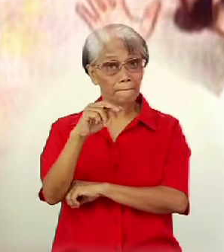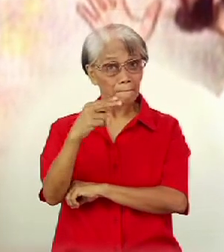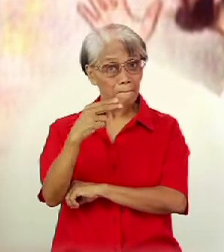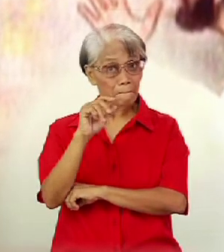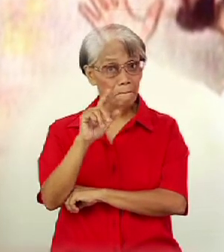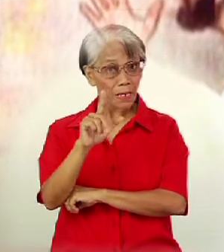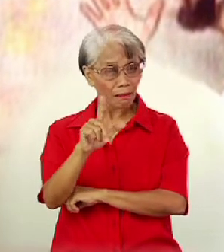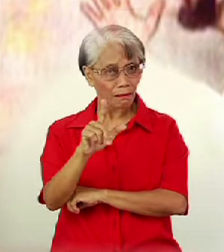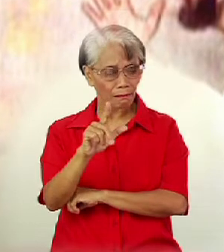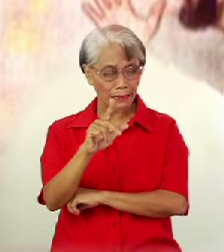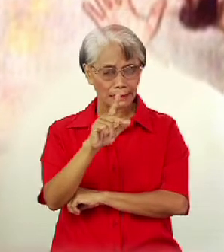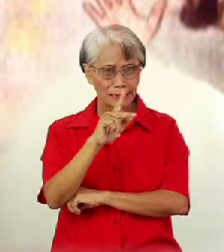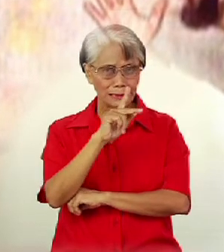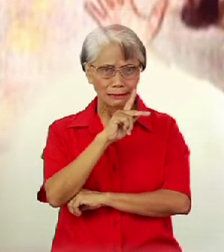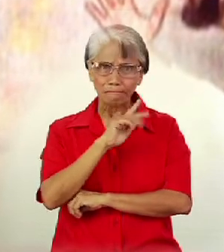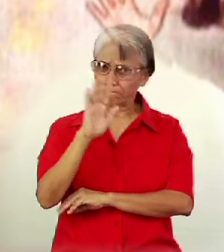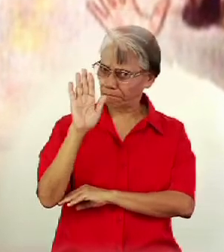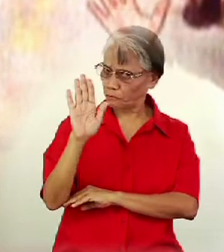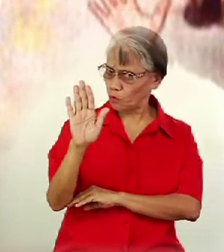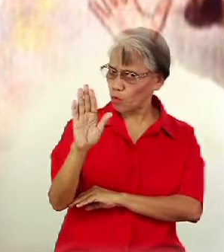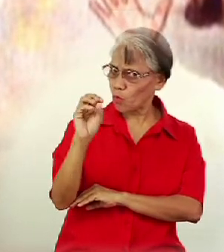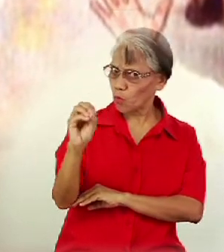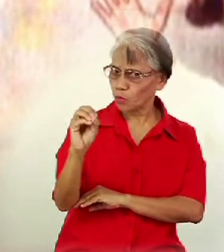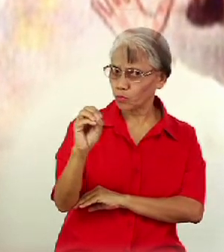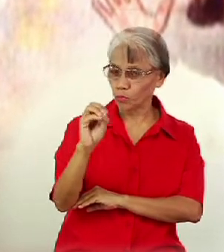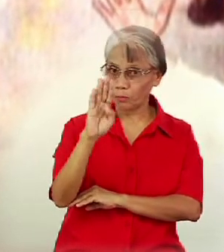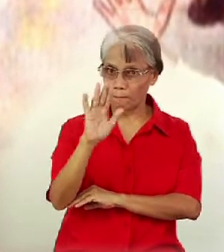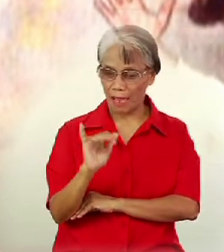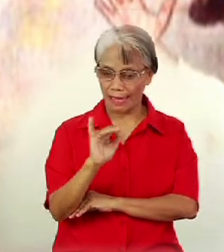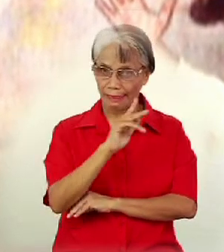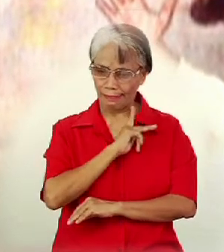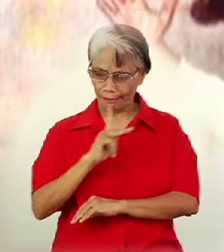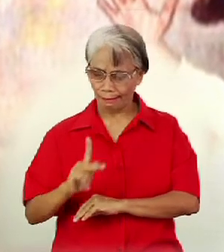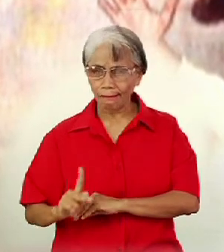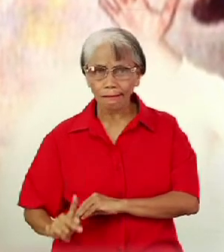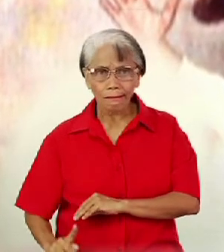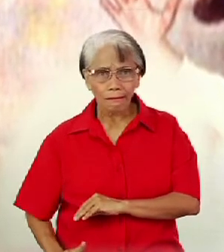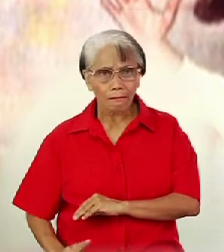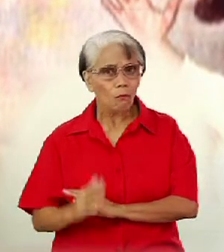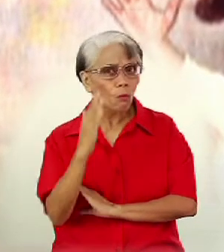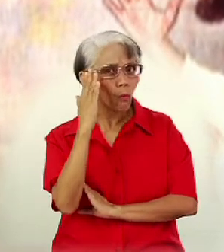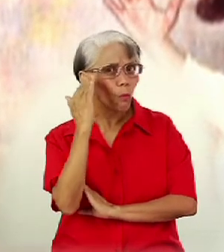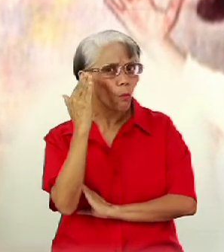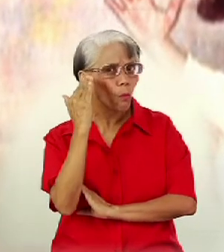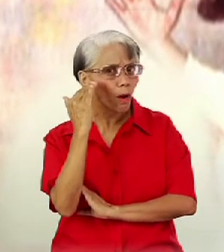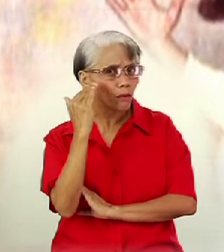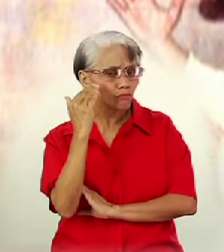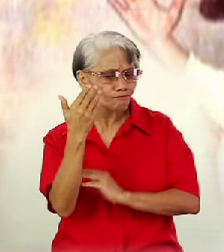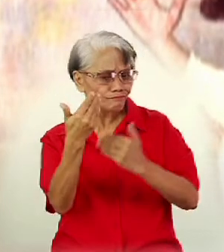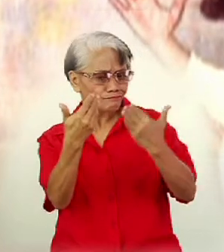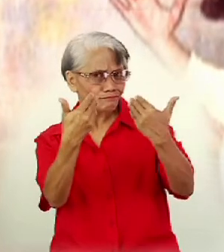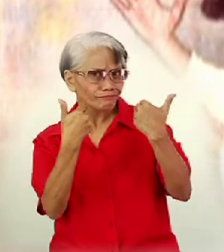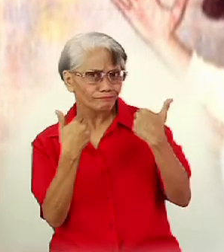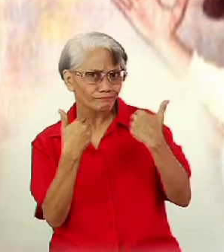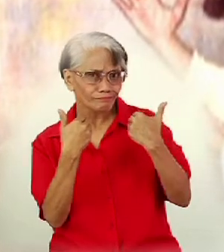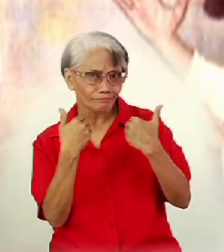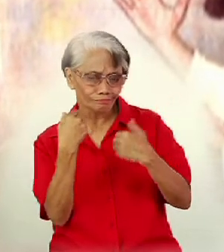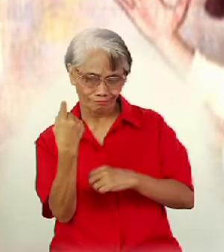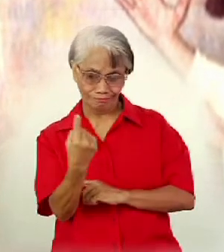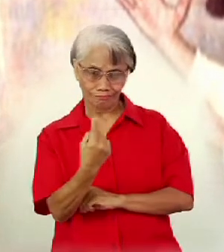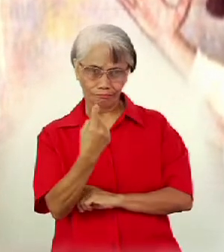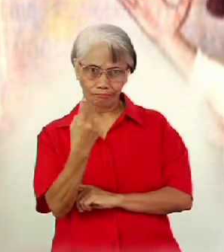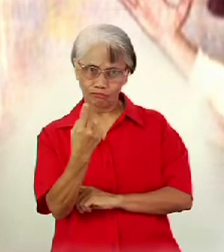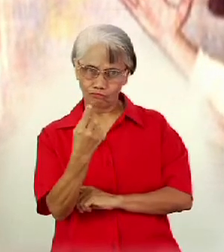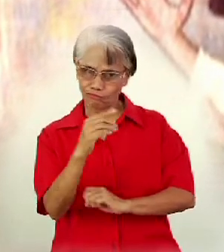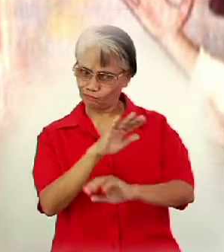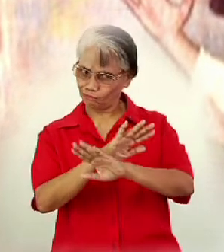Bethel, is the king's sanctuary. Why don't you leave us alone?